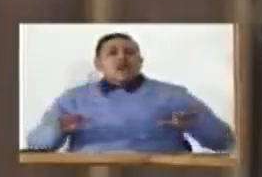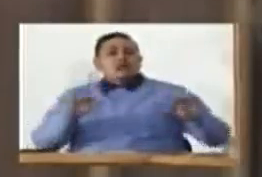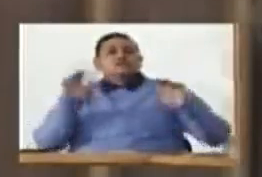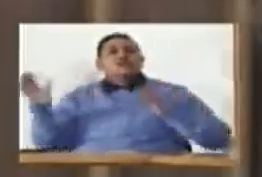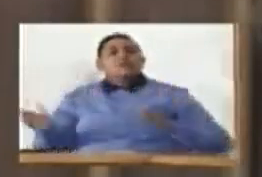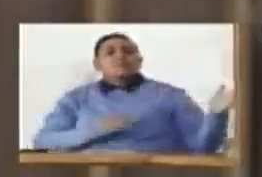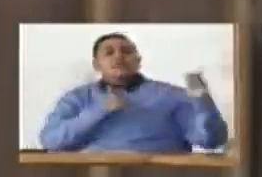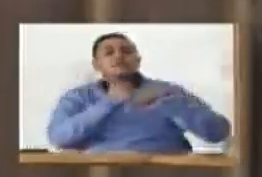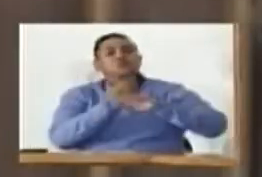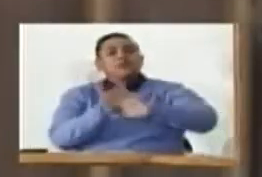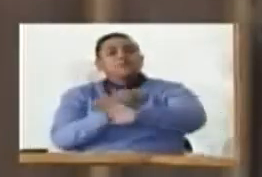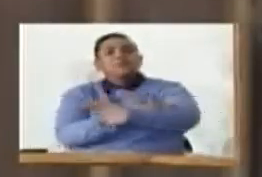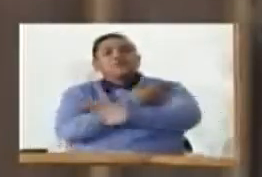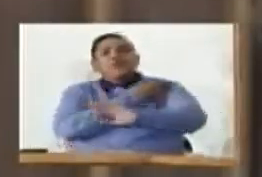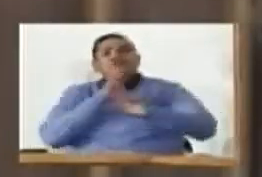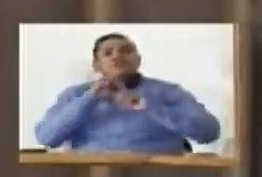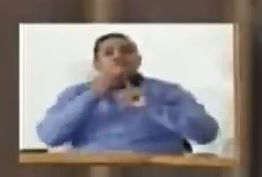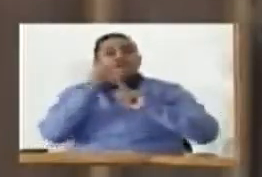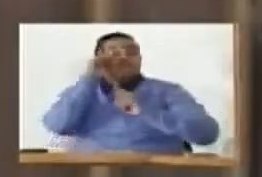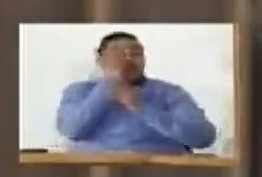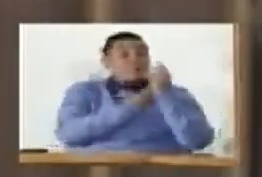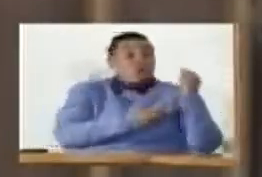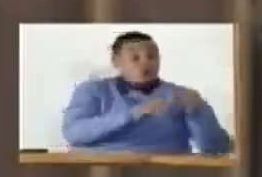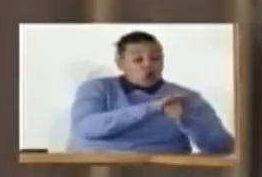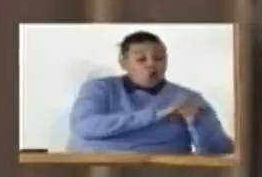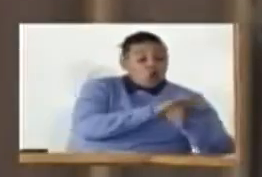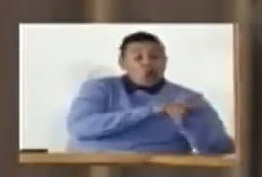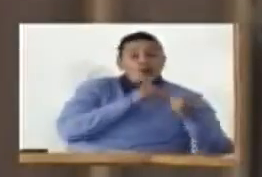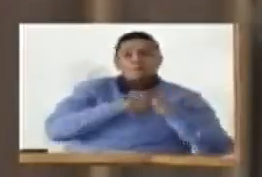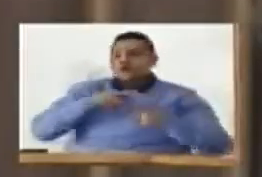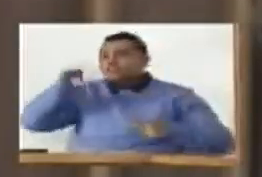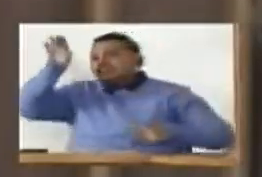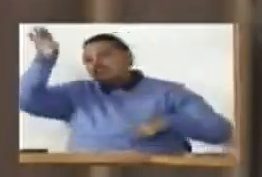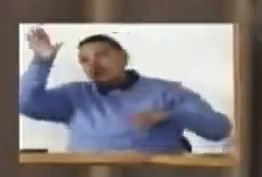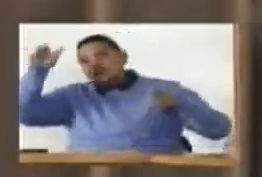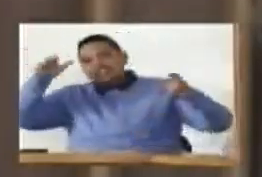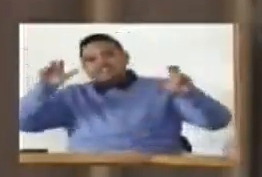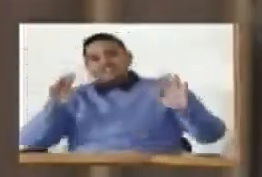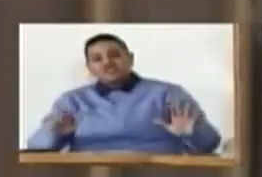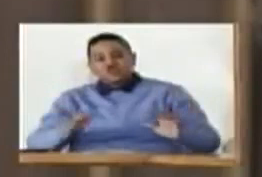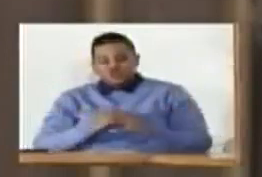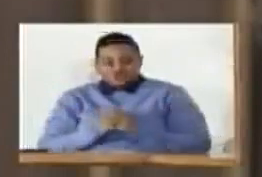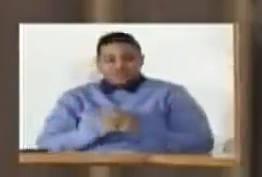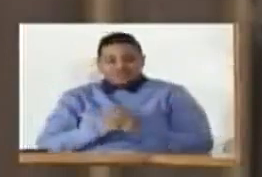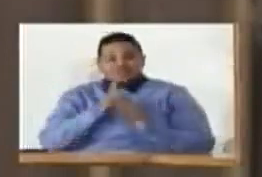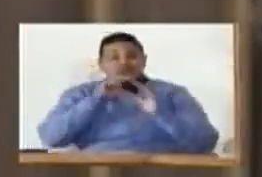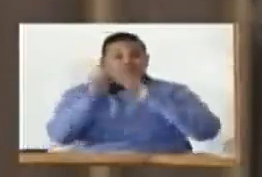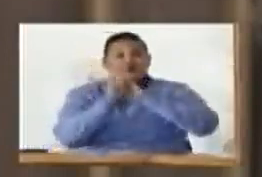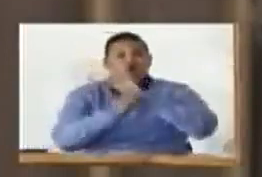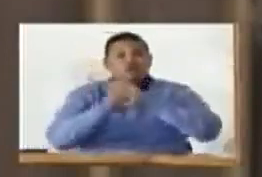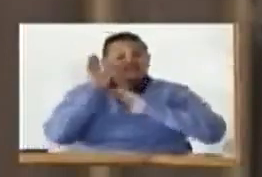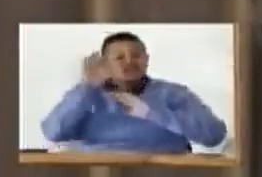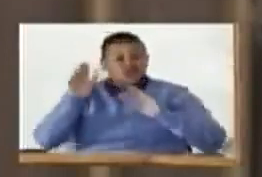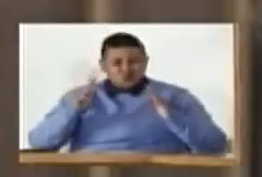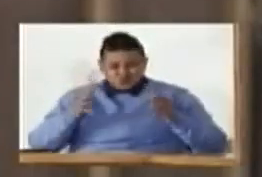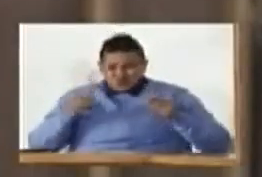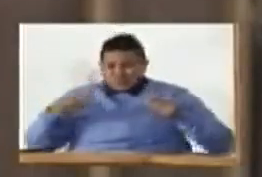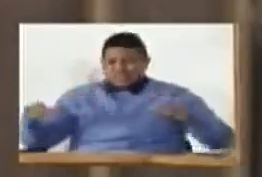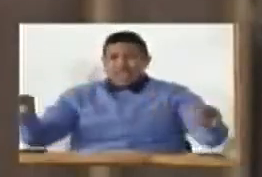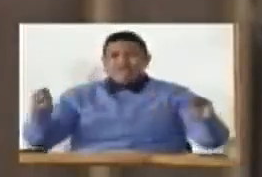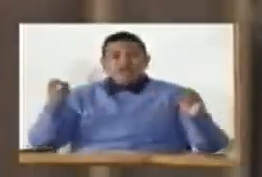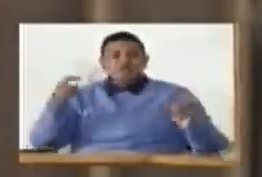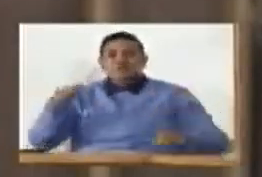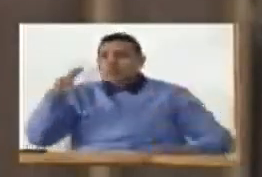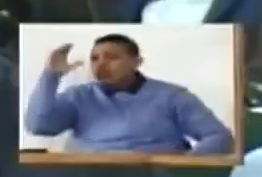to improve the environment for both local and foreign investors. The policy to divest